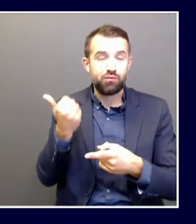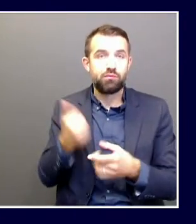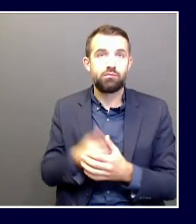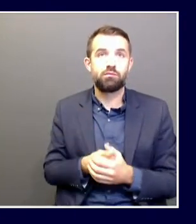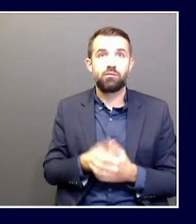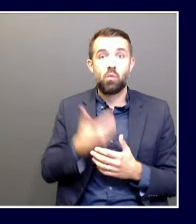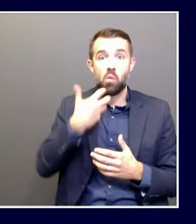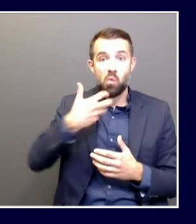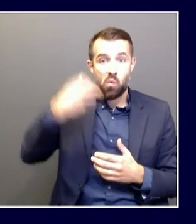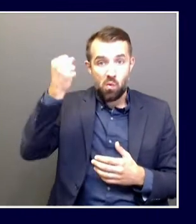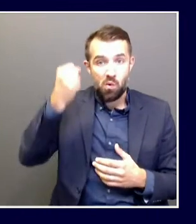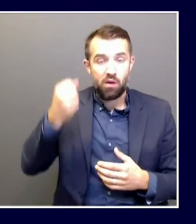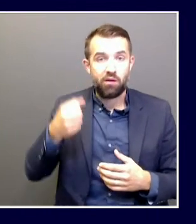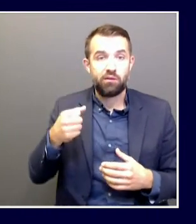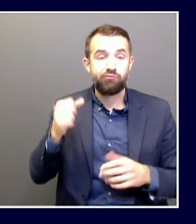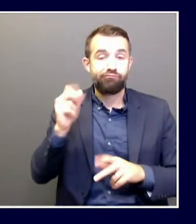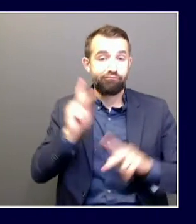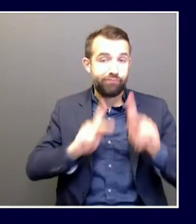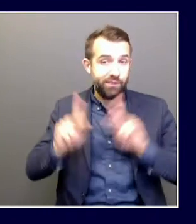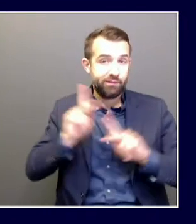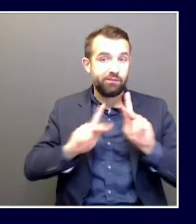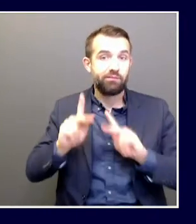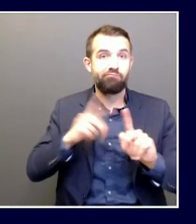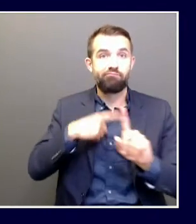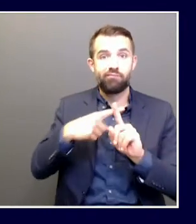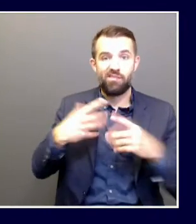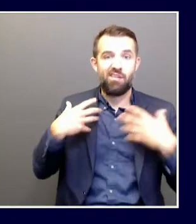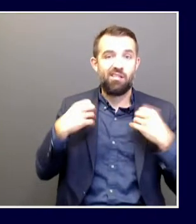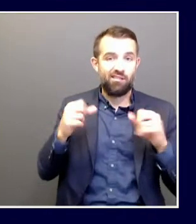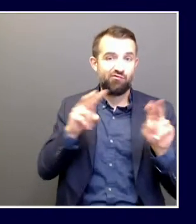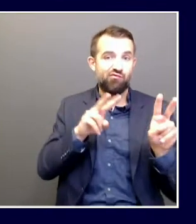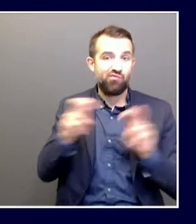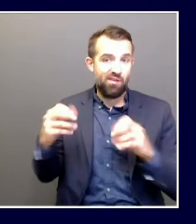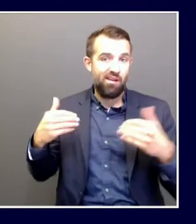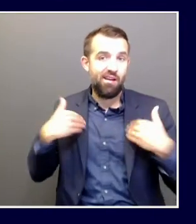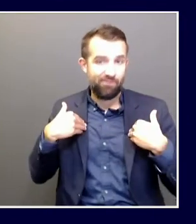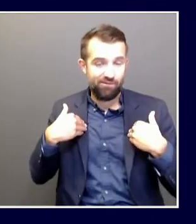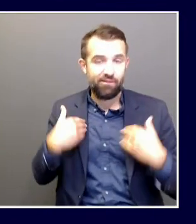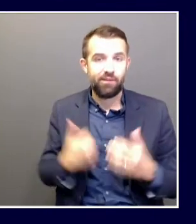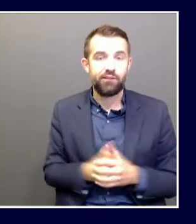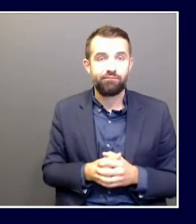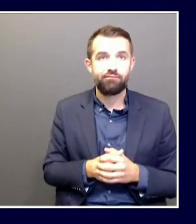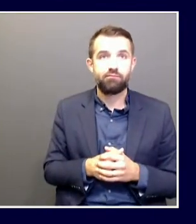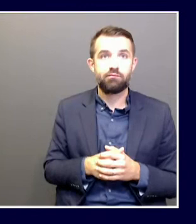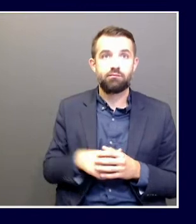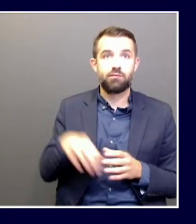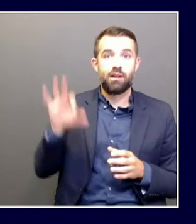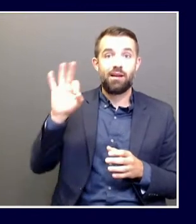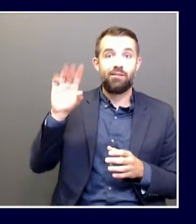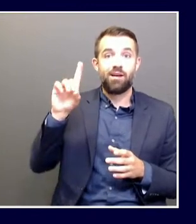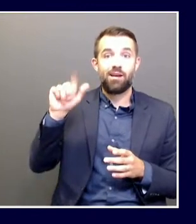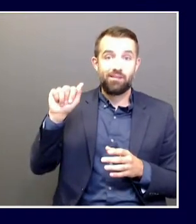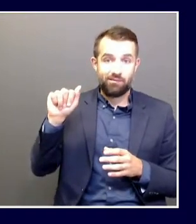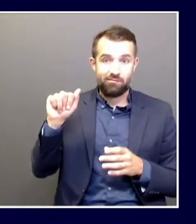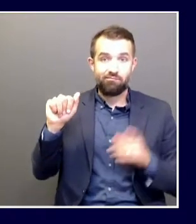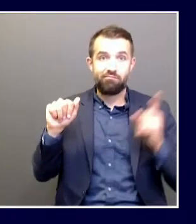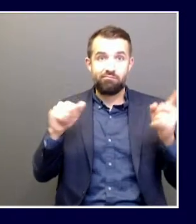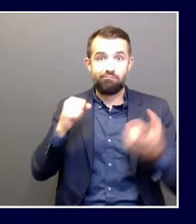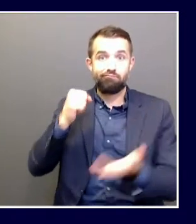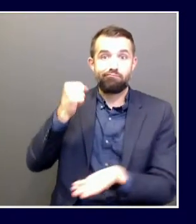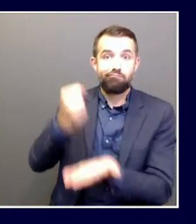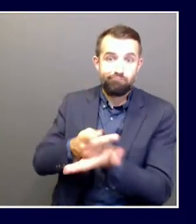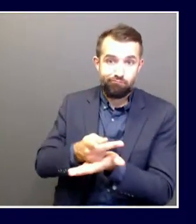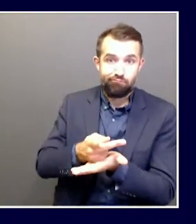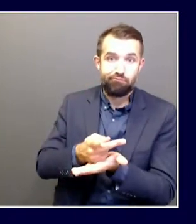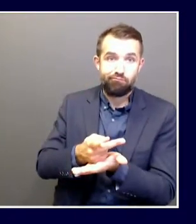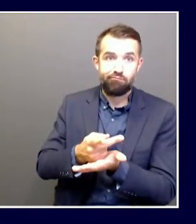to boost their immunity versus an additional dose, which is what the FDA authorized over the summer for people who are